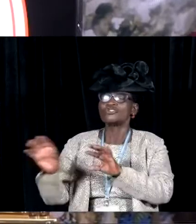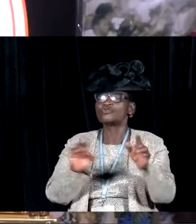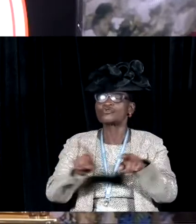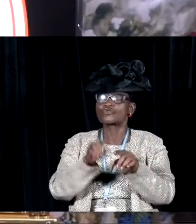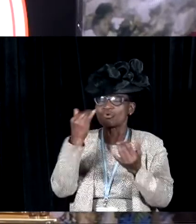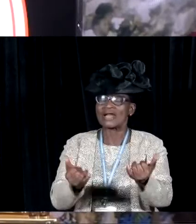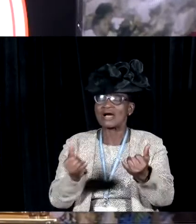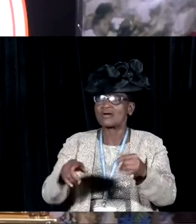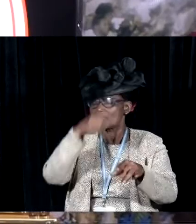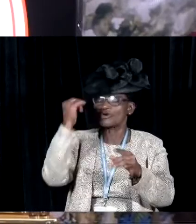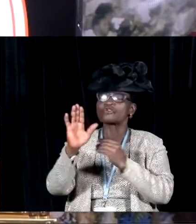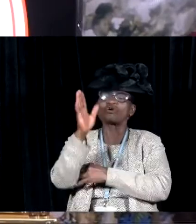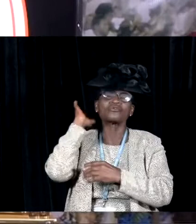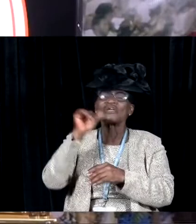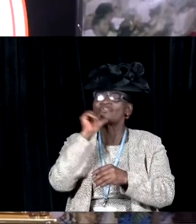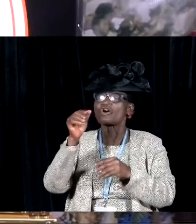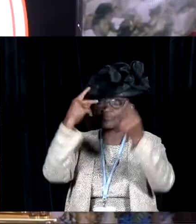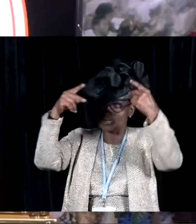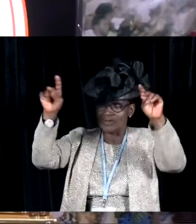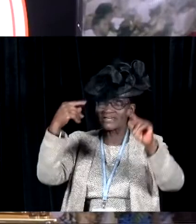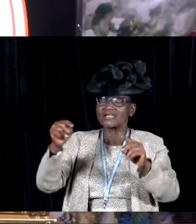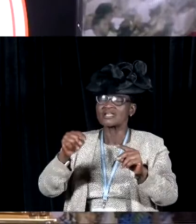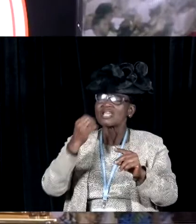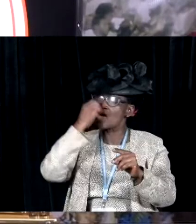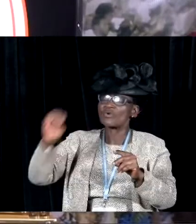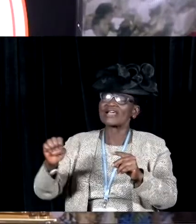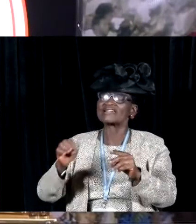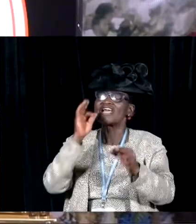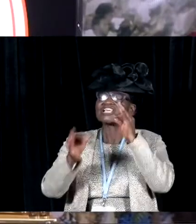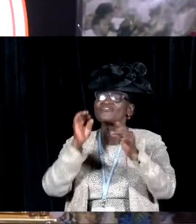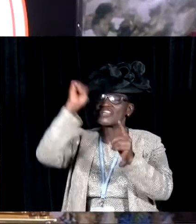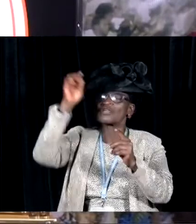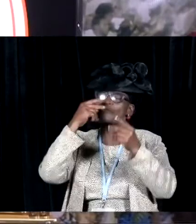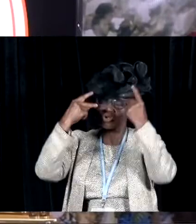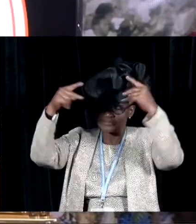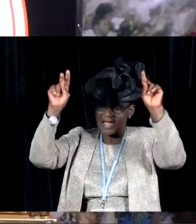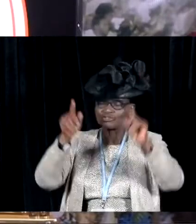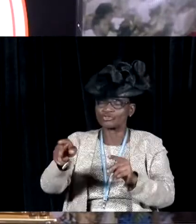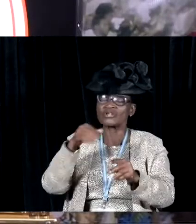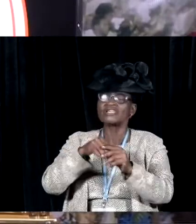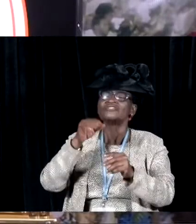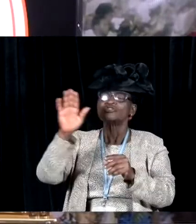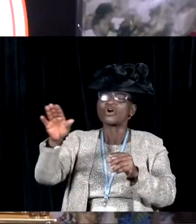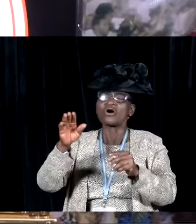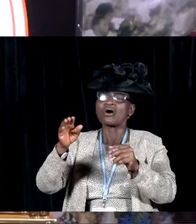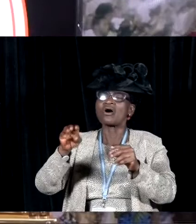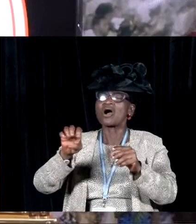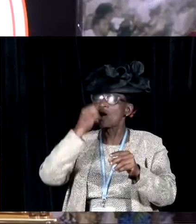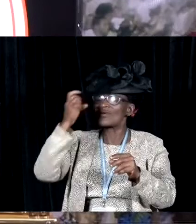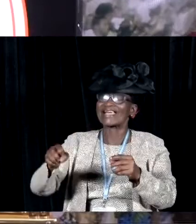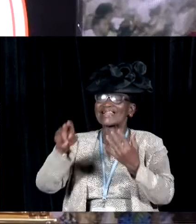going to prosper the wicked. If he prospers you in your wickedness, it's going to lead to your